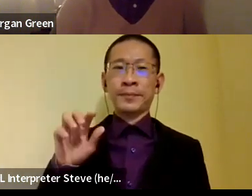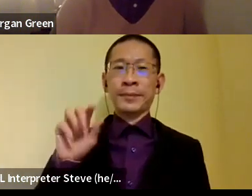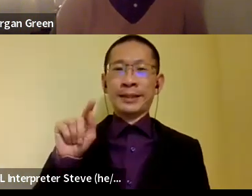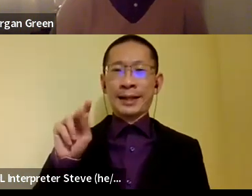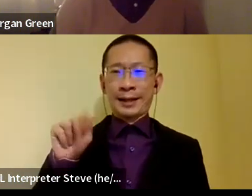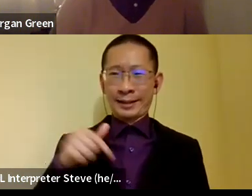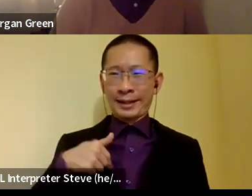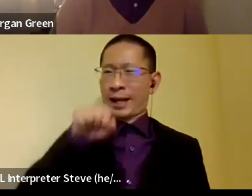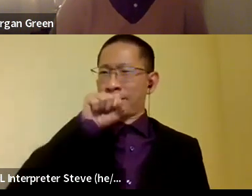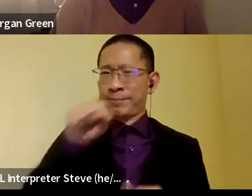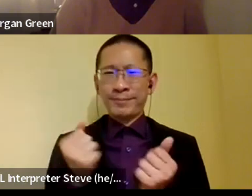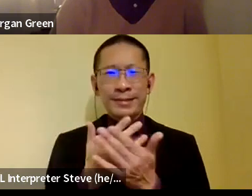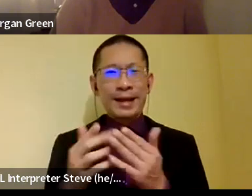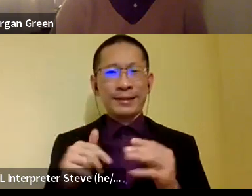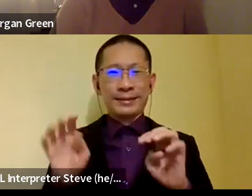That's